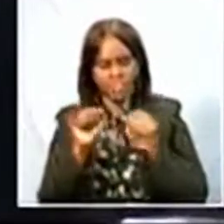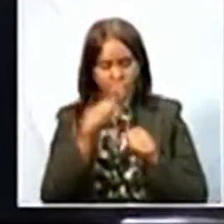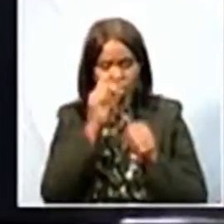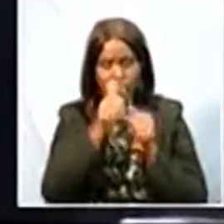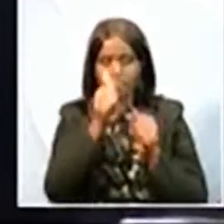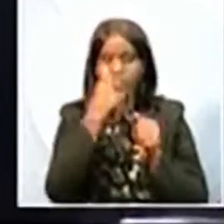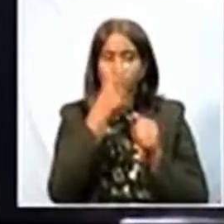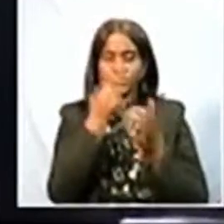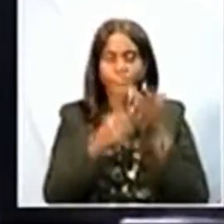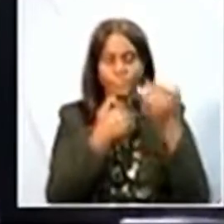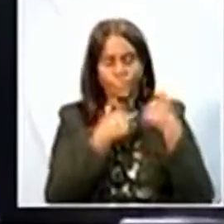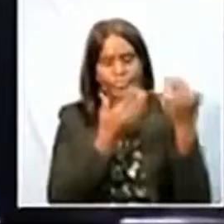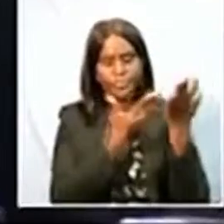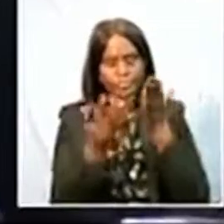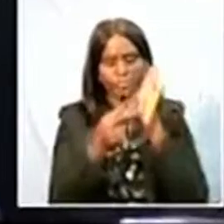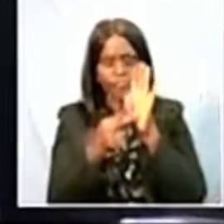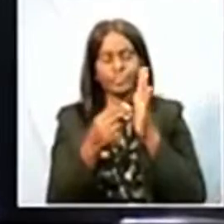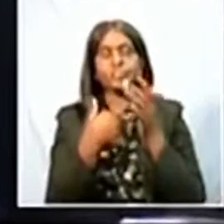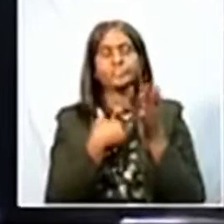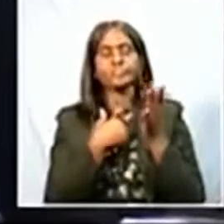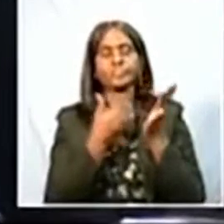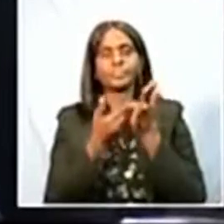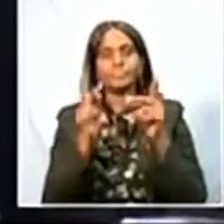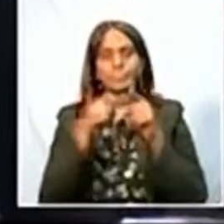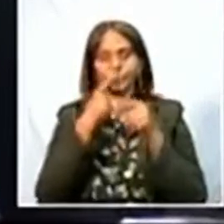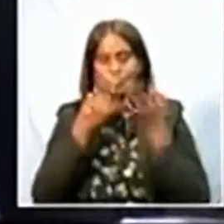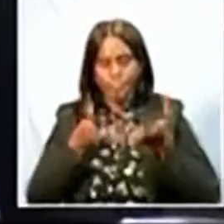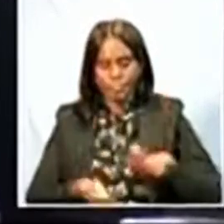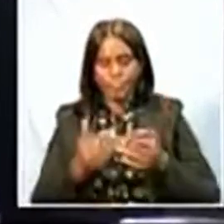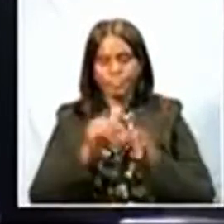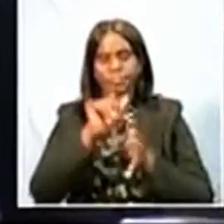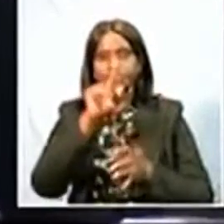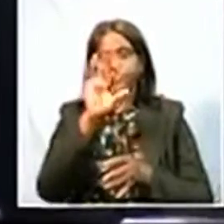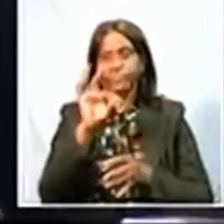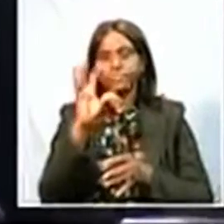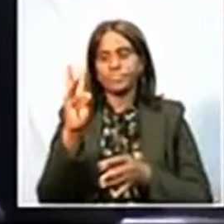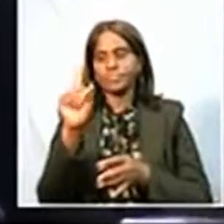are the ones who have brought this exhibit. I have people who were born in 1961,